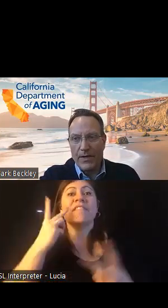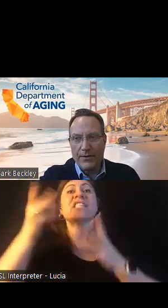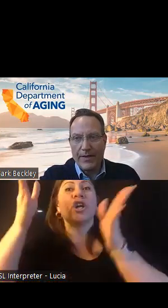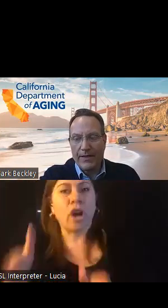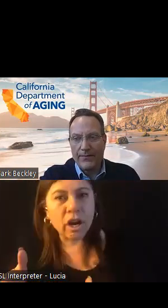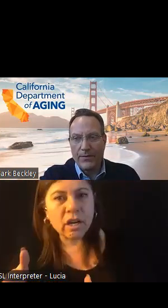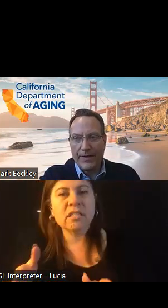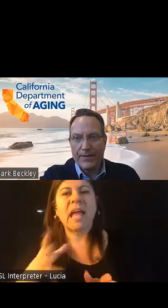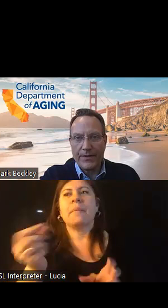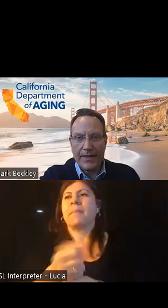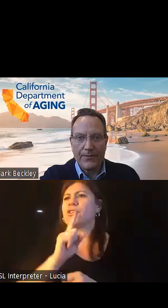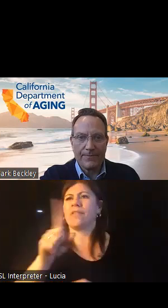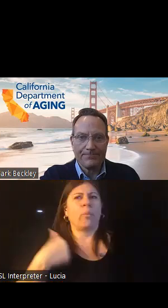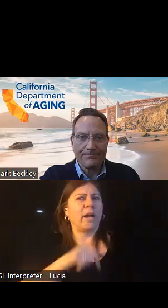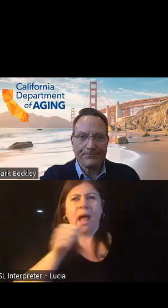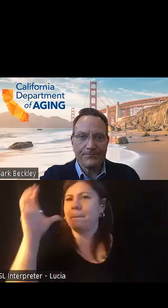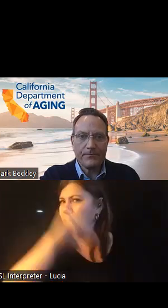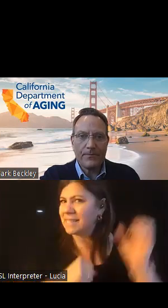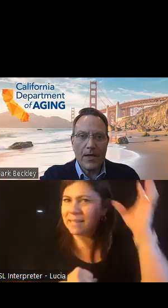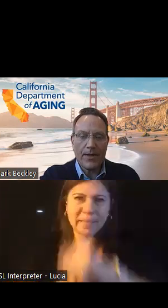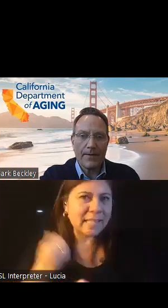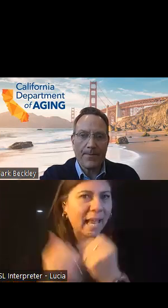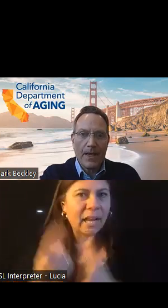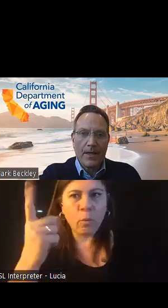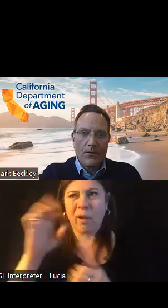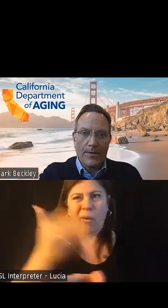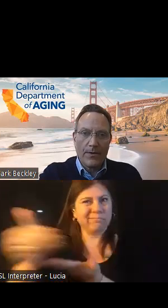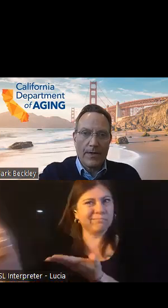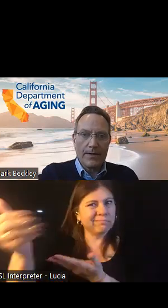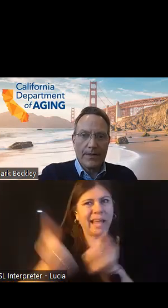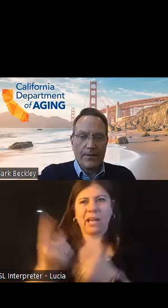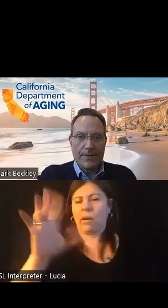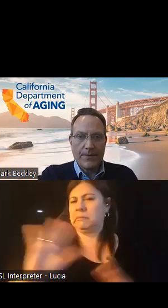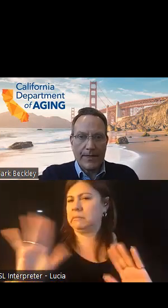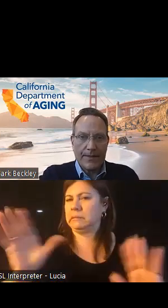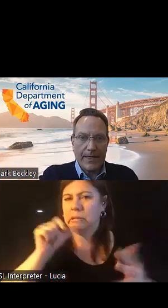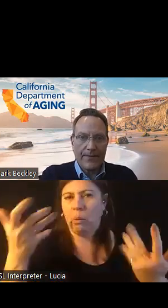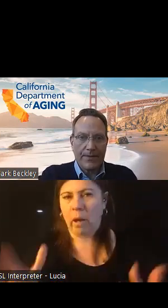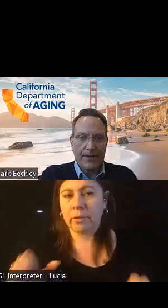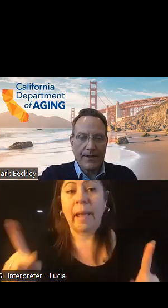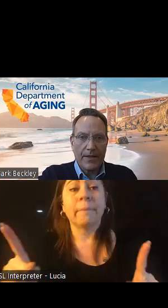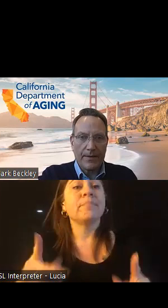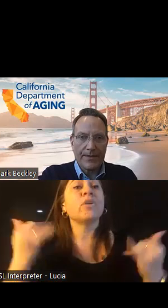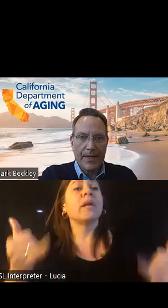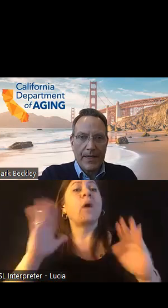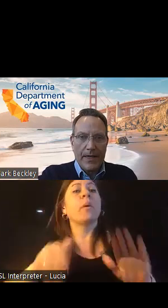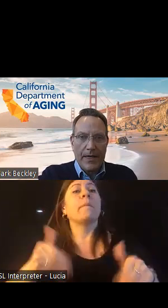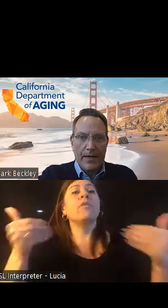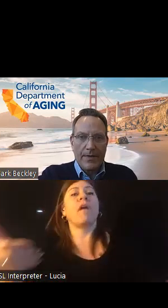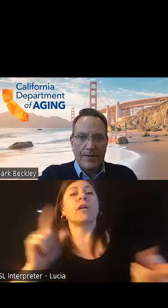missing anyone or inadvertently excluding anyone. Okay, we'll move on to facilities and facility